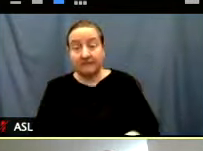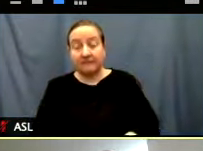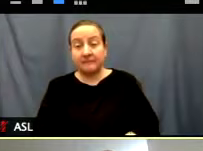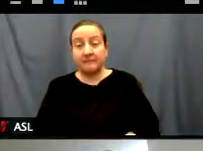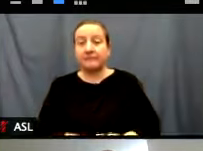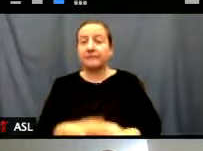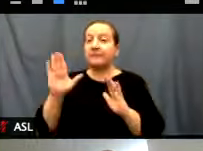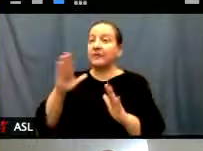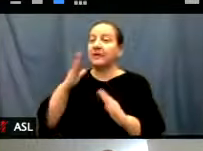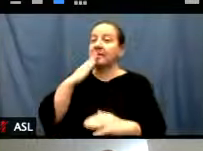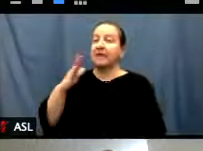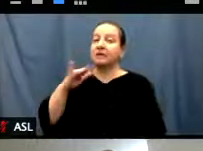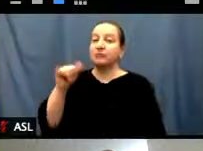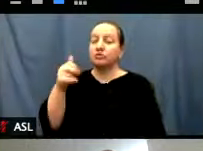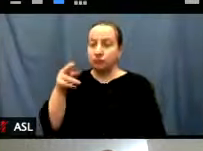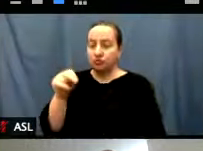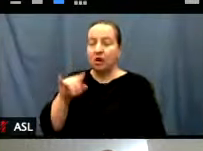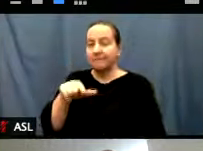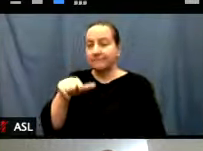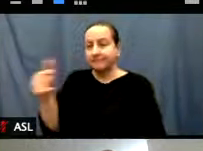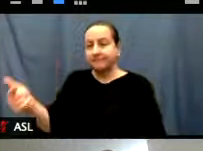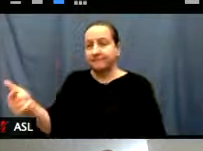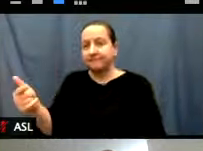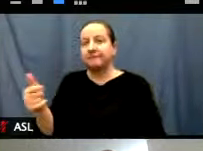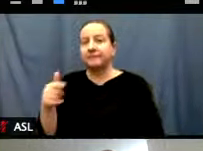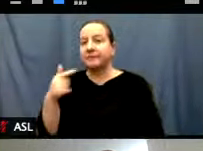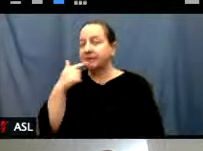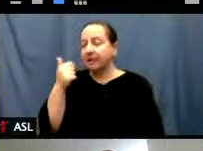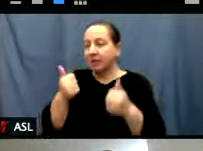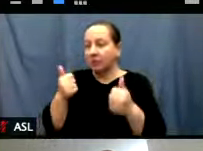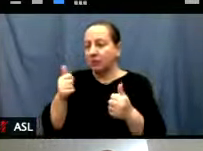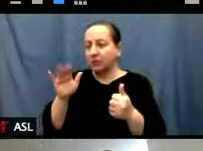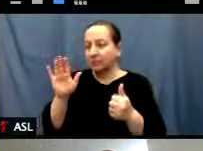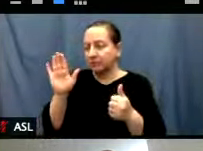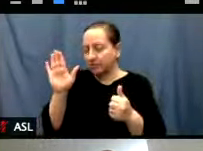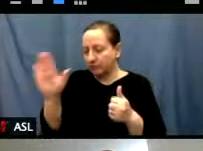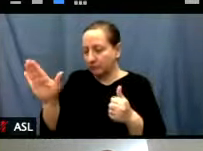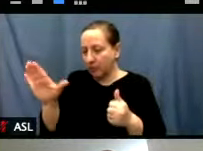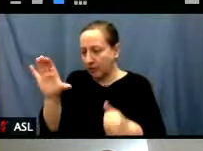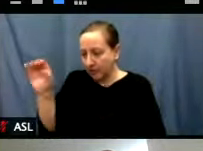Great, thank you. John, I'm going to take it over to you, and if you could say which outlet that you're with.